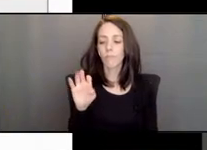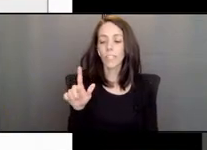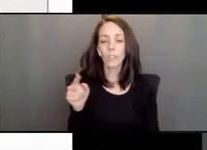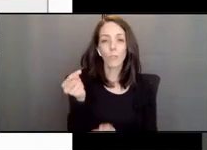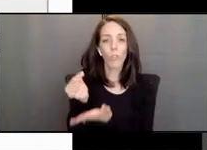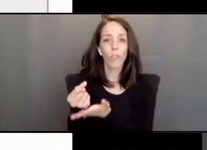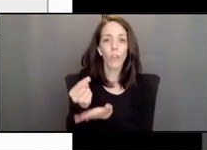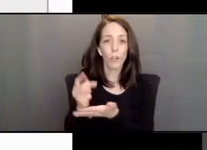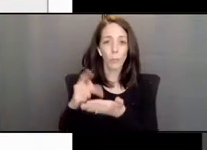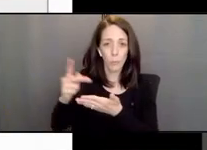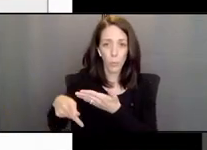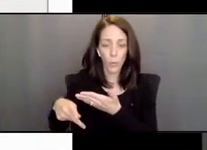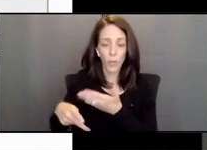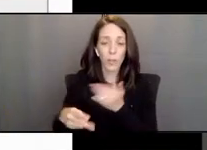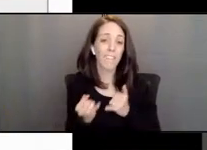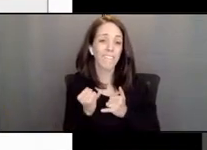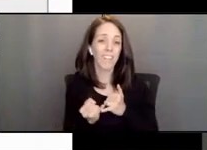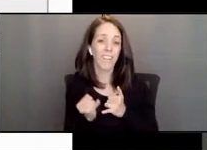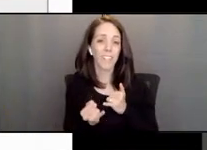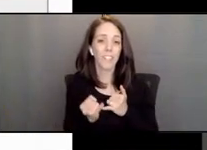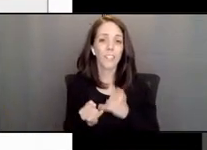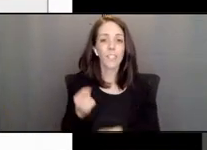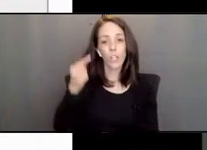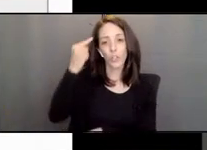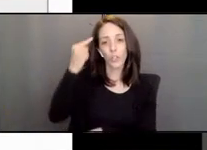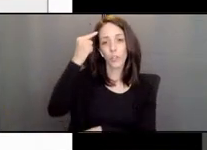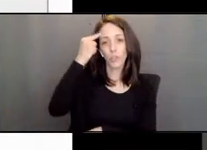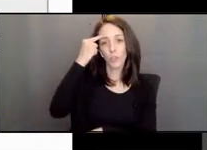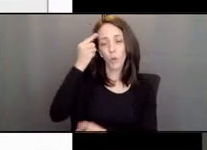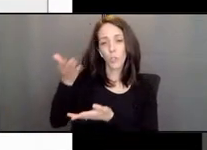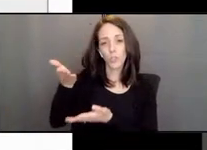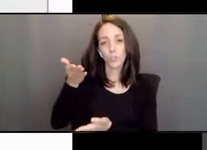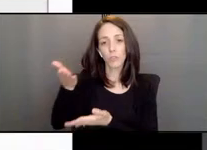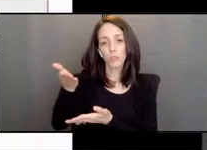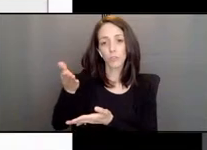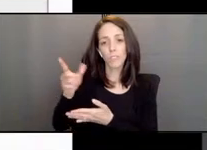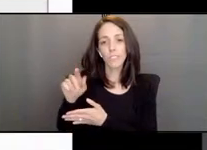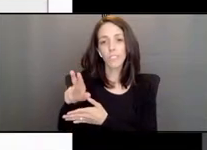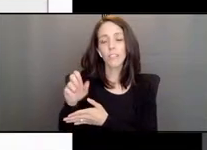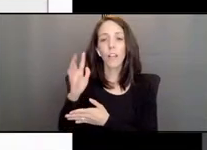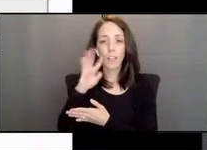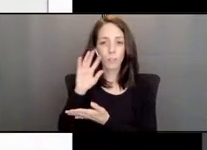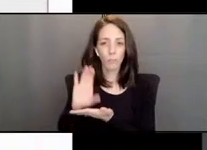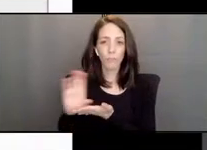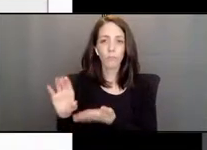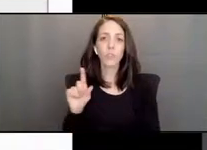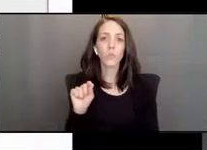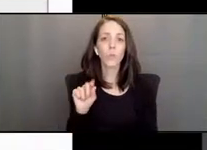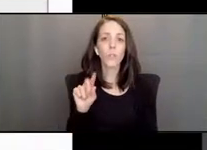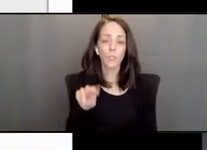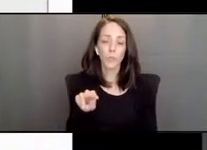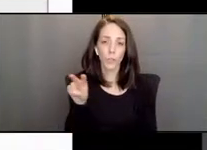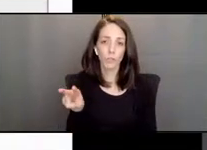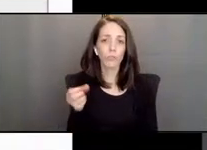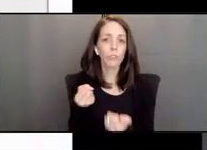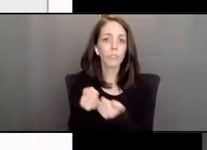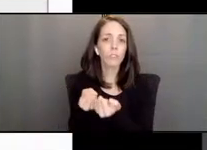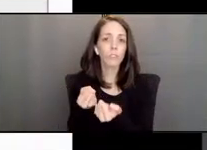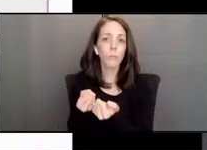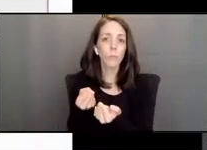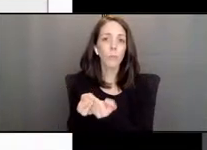our neuroservice line at 3.8 will receive FY22 capital funding to support incisionless